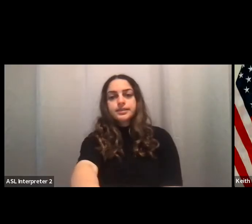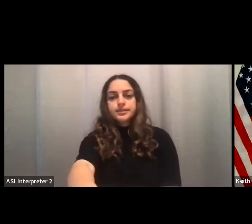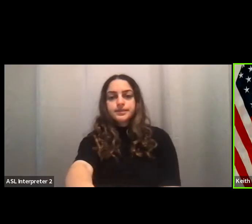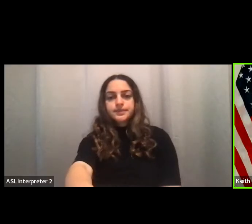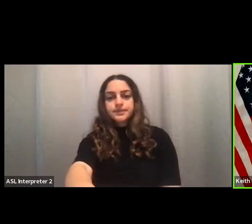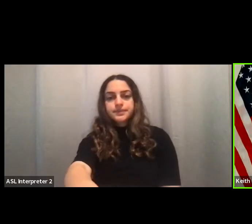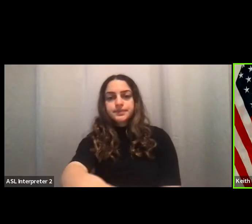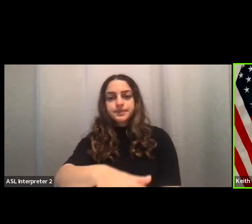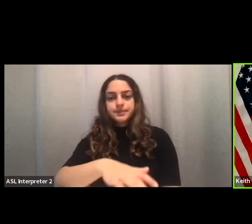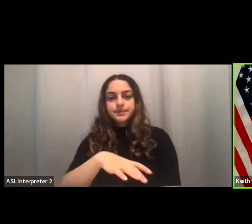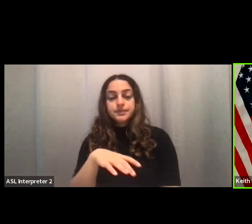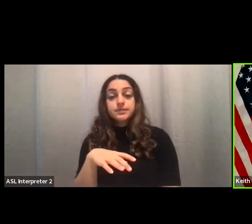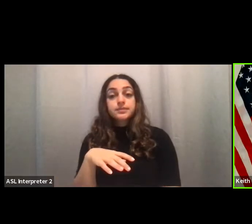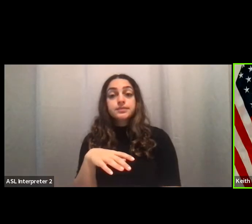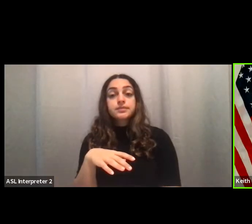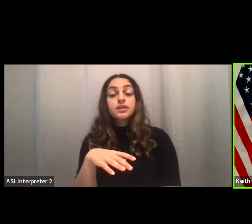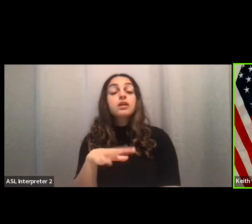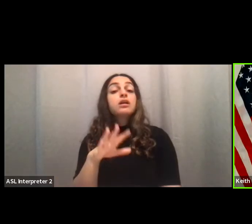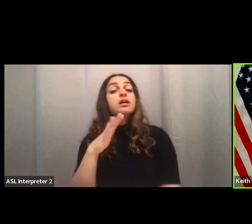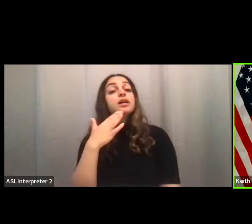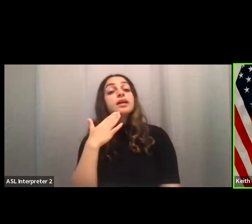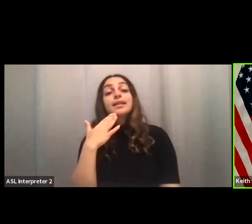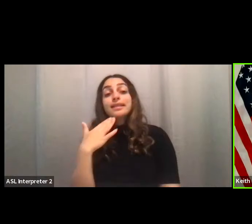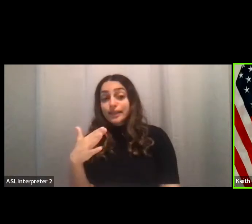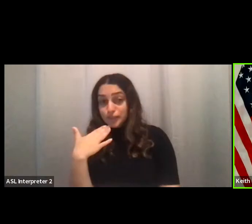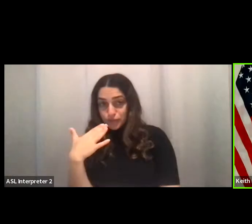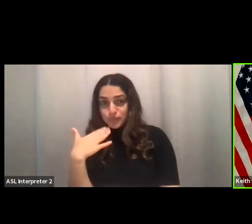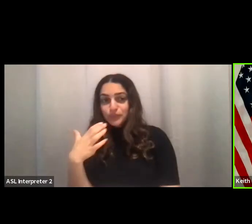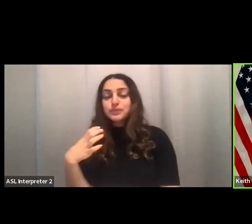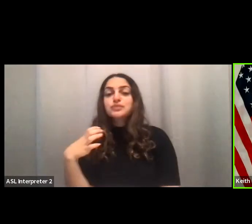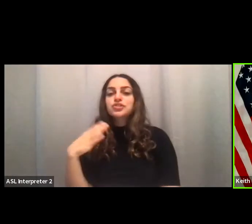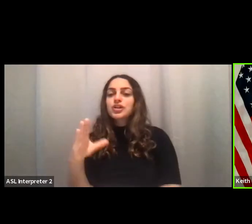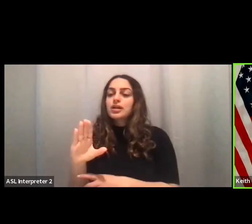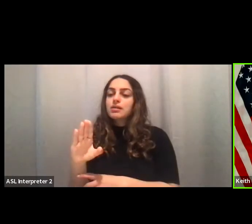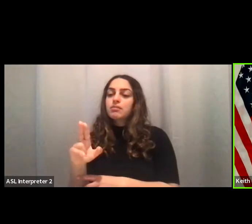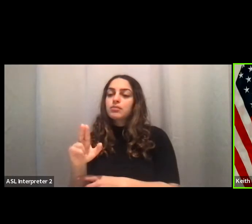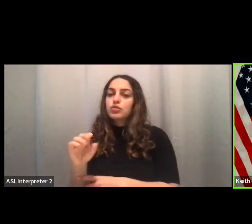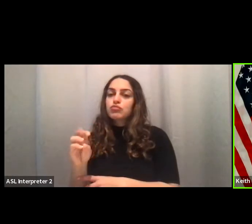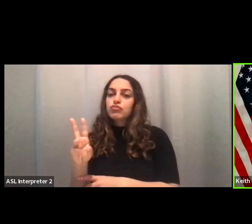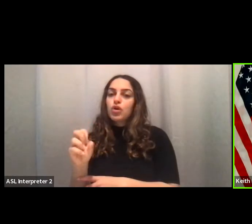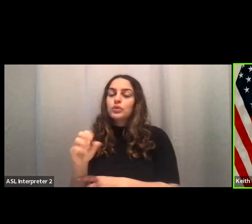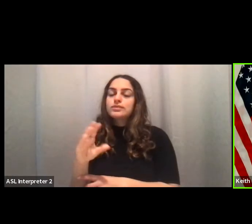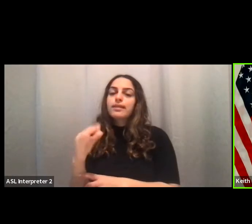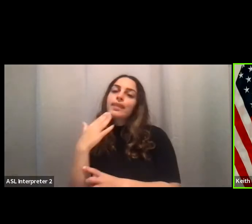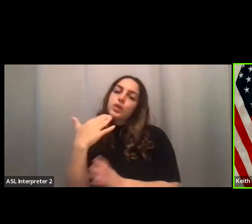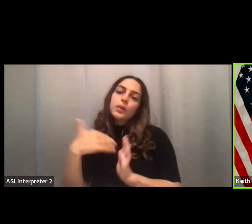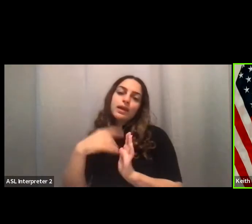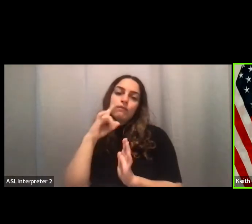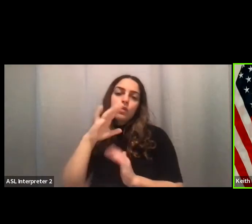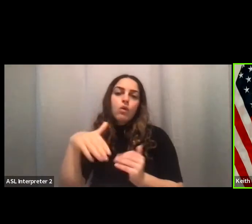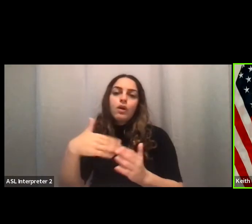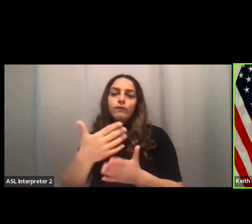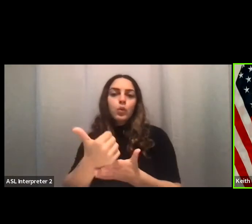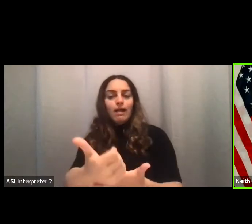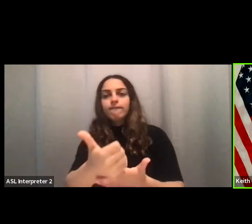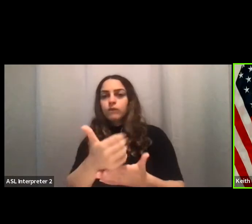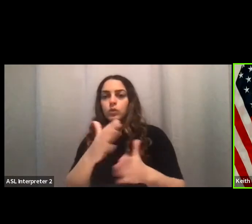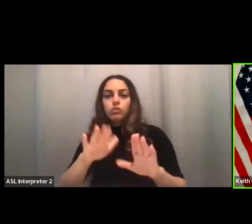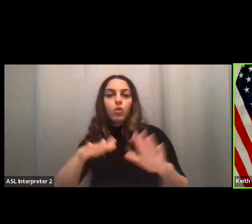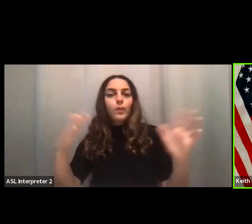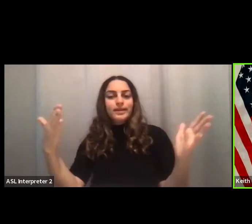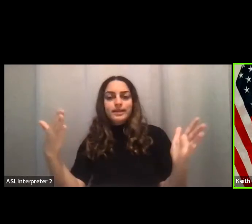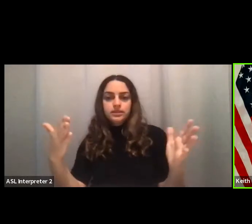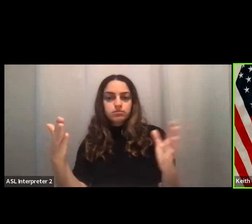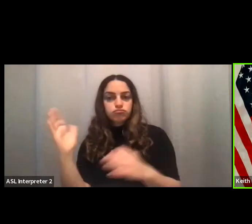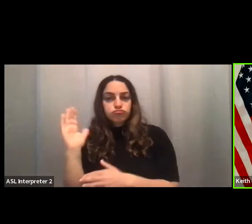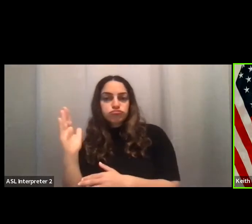um thank you chair burrows and um thank you again for all those uh very helpful opening statements by the witnesses you know i